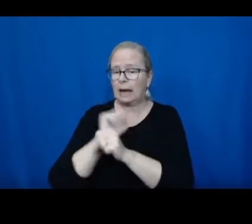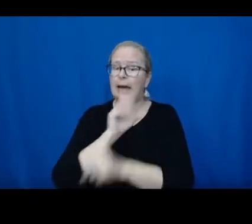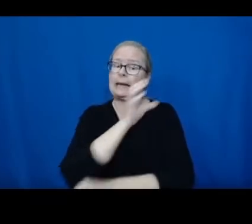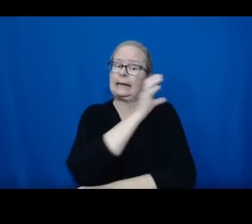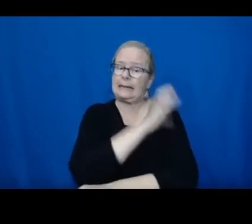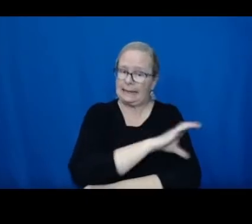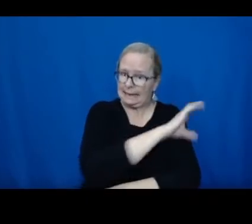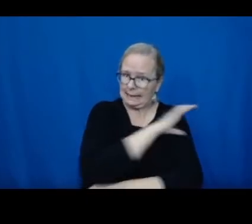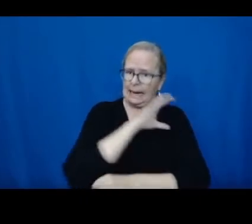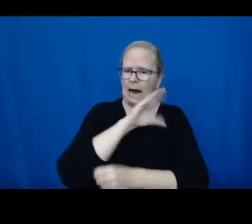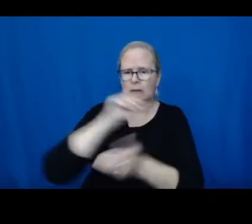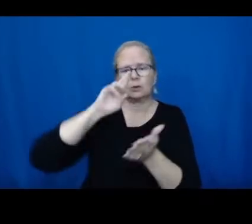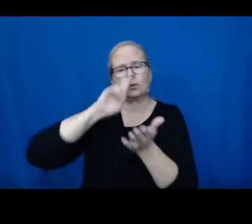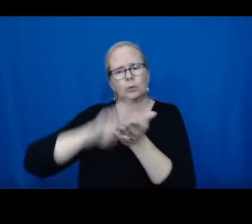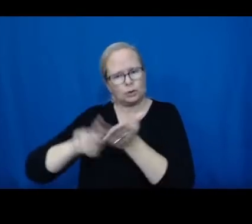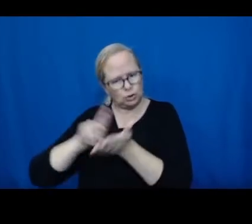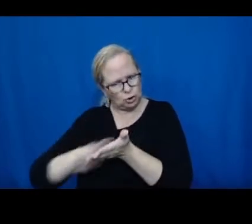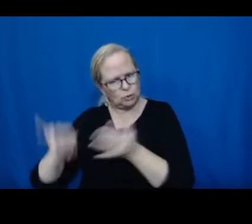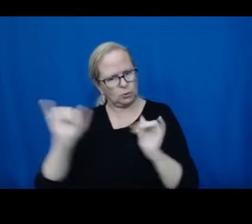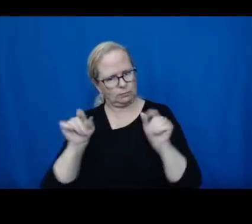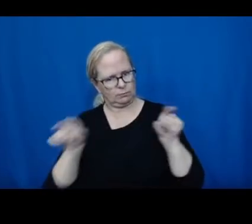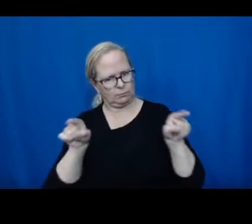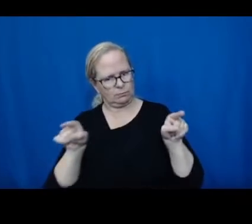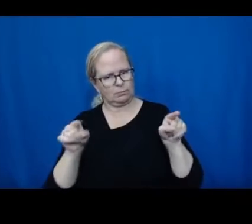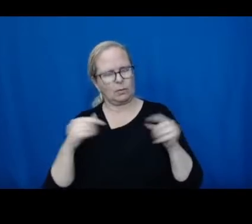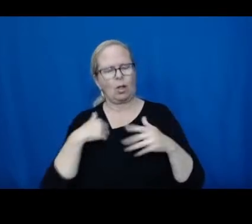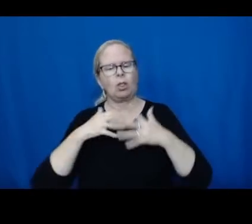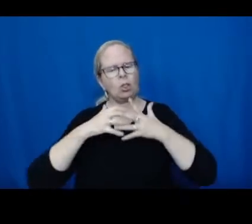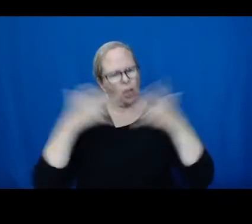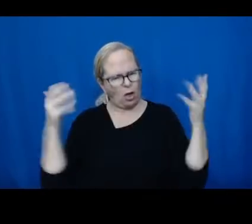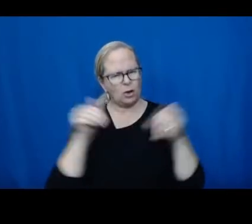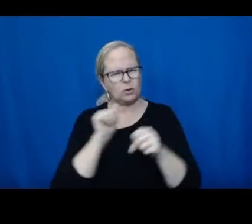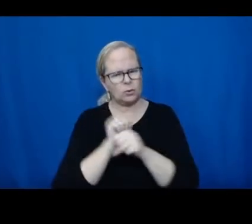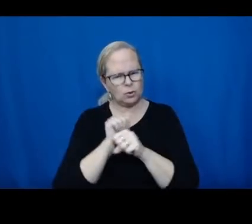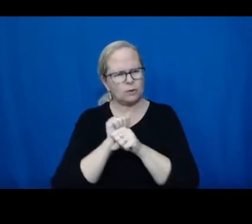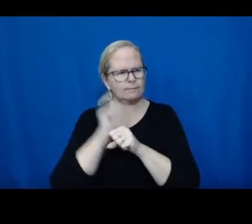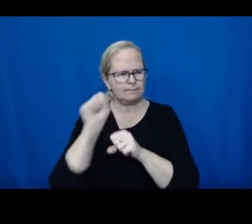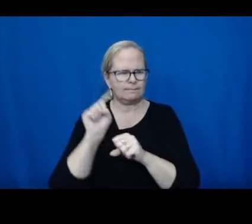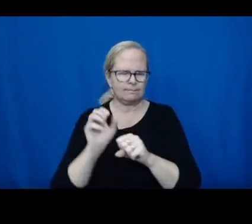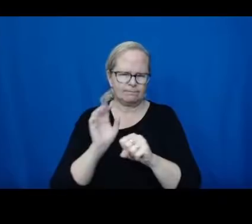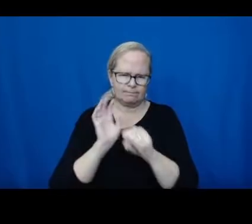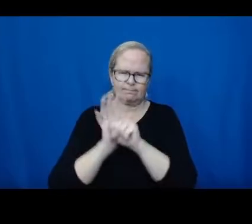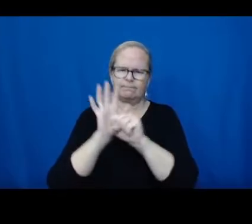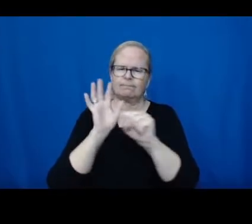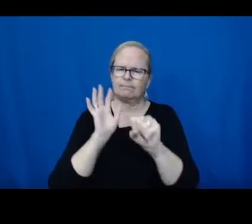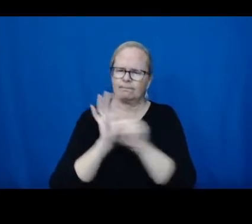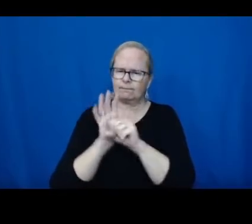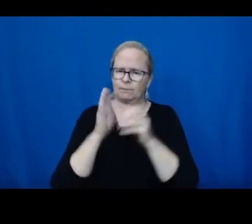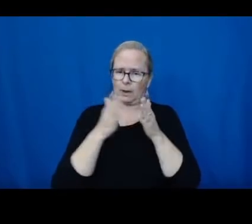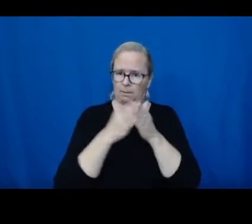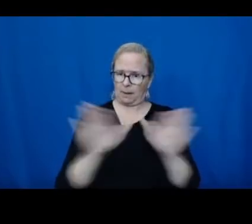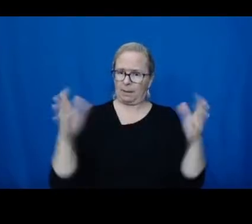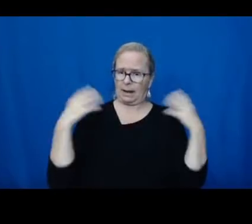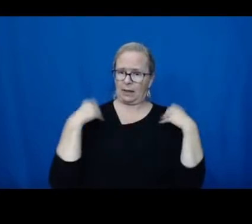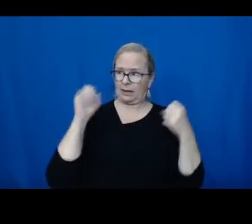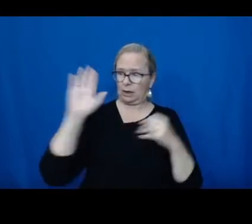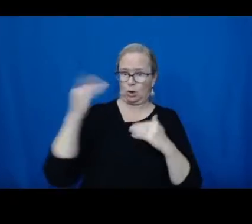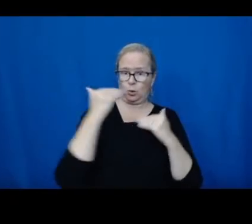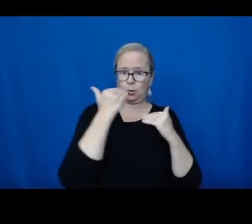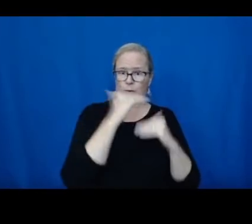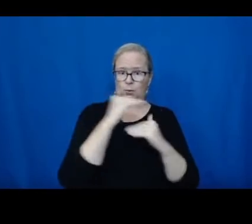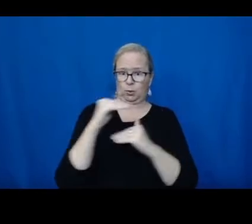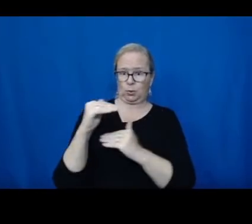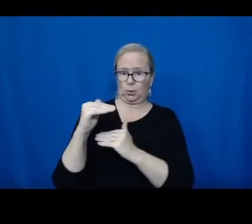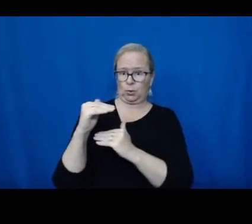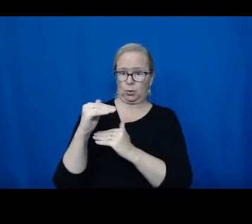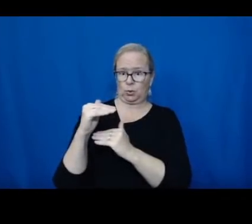measures over the last 18, 19 months. So thanks for having me here. Thank you both again for